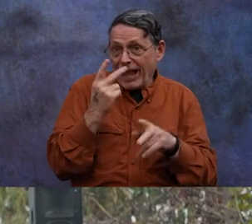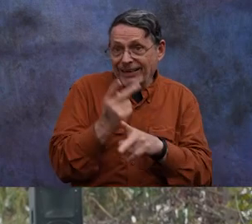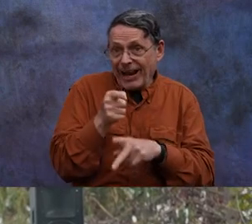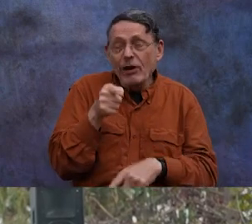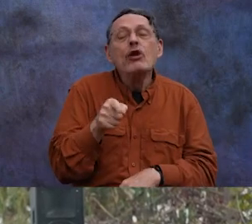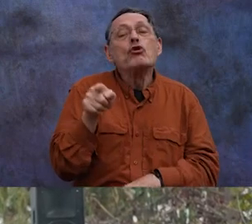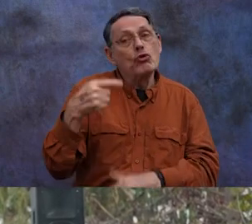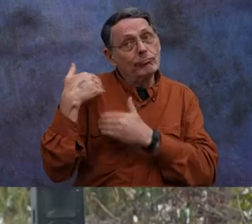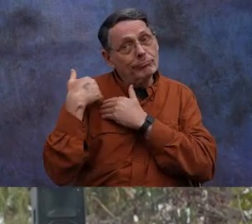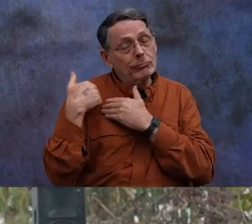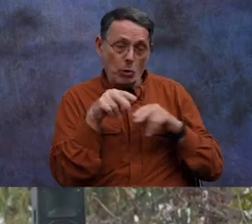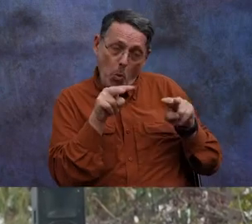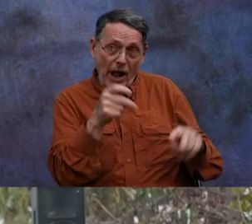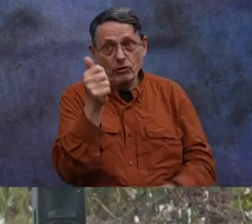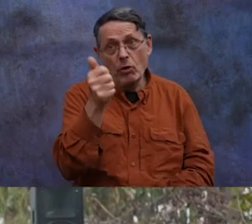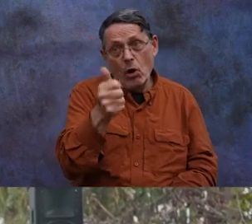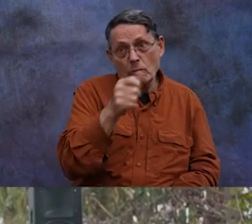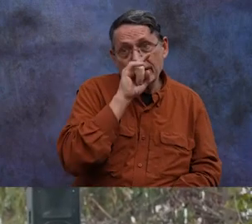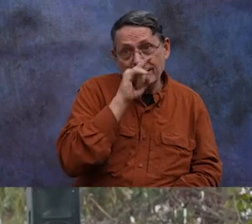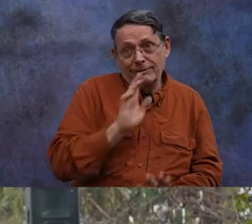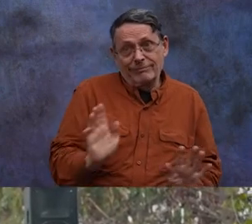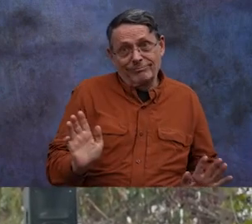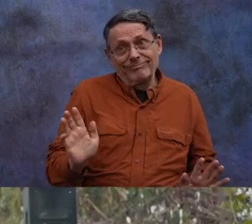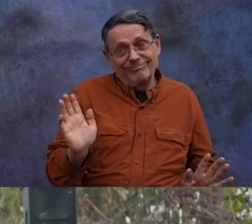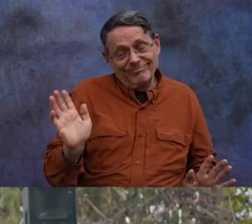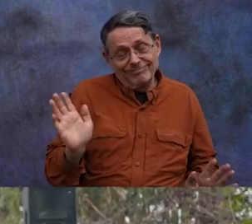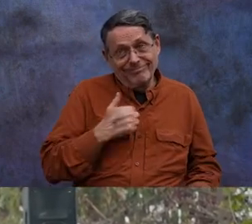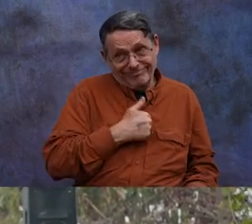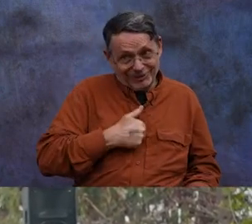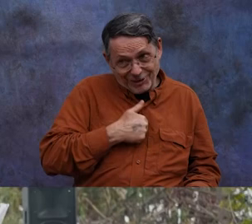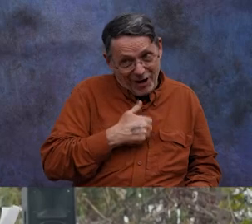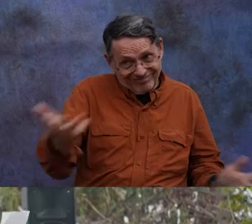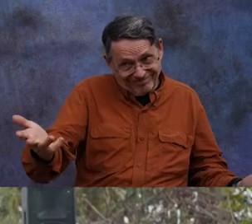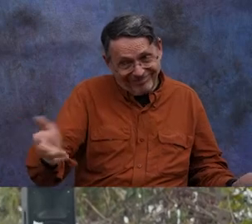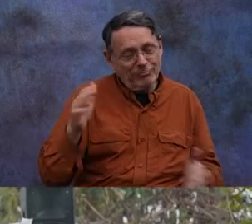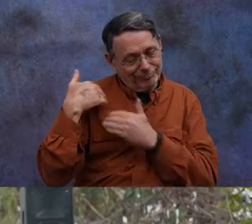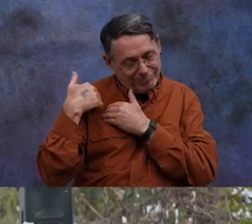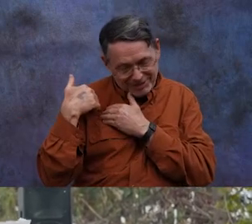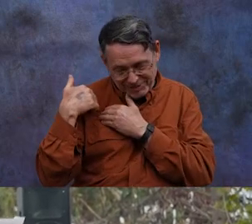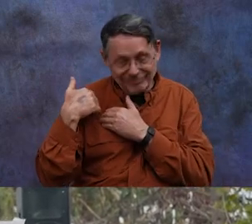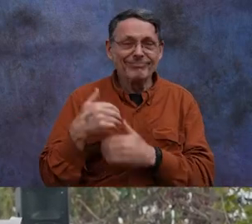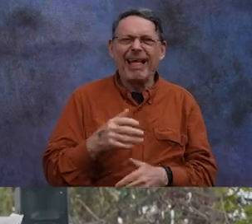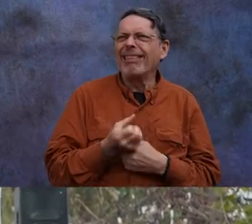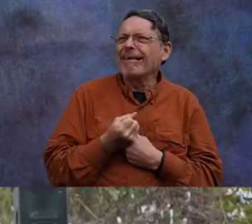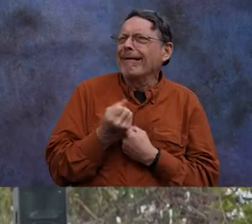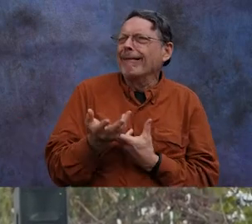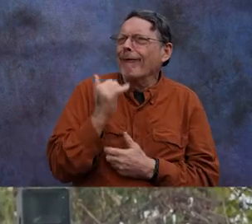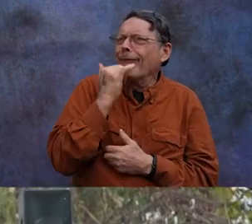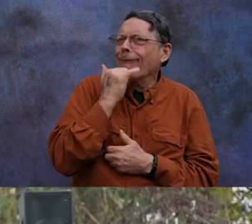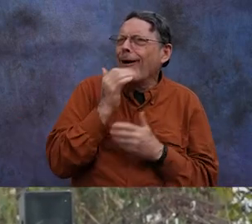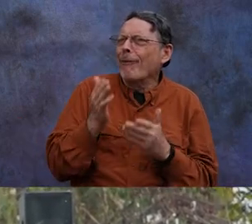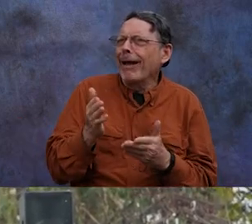to watch your kids. So, sorry. That came out wrong, didn't it?